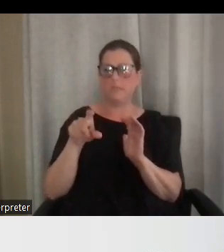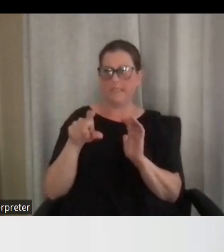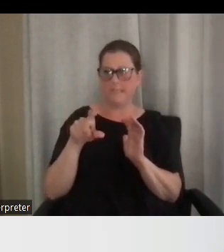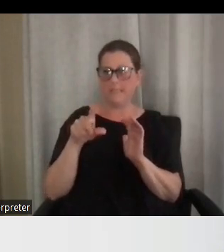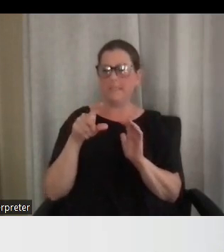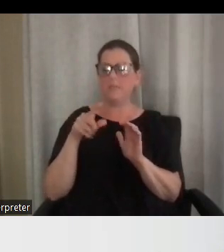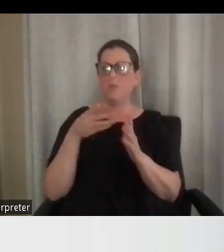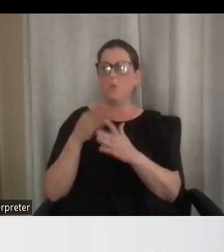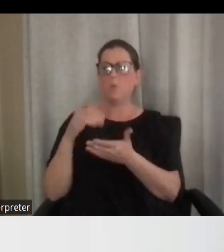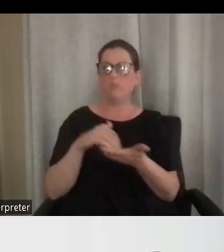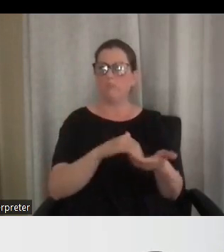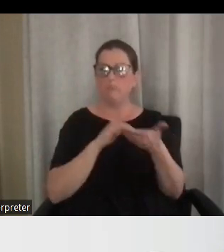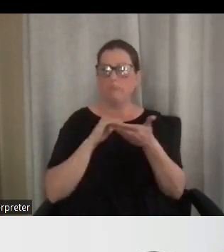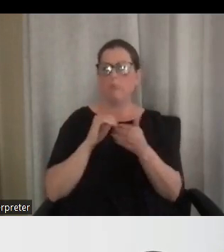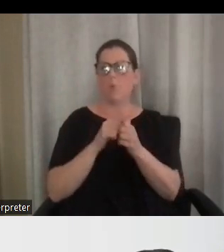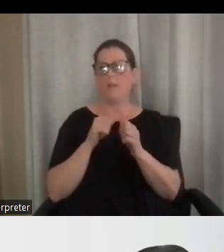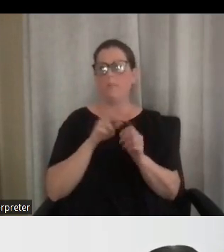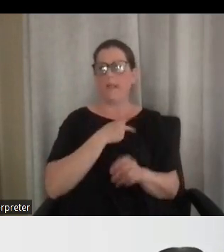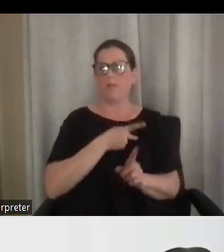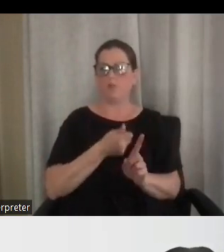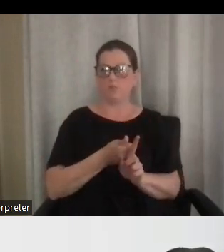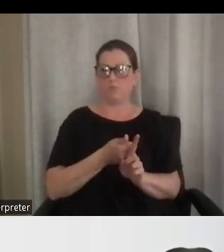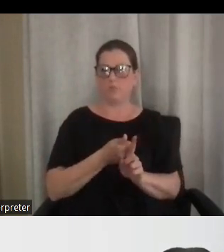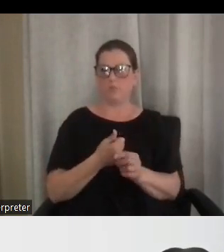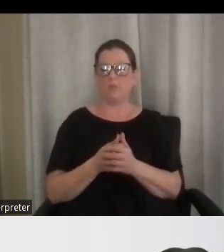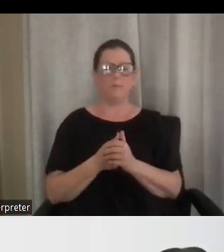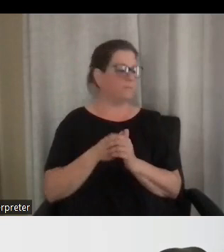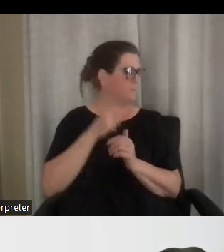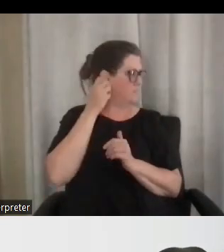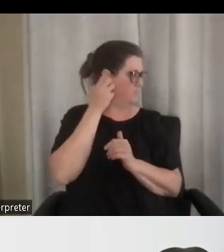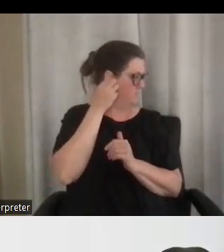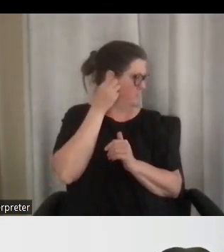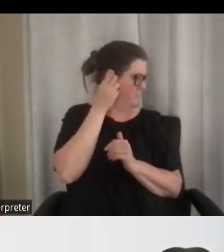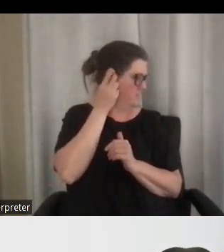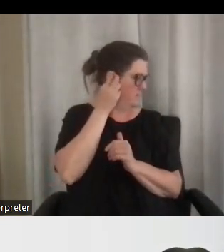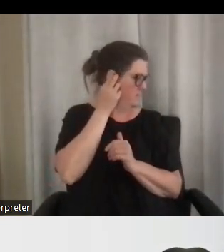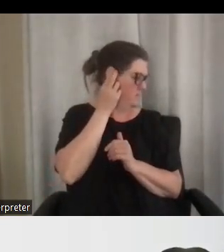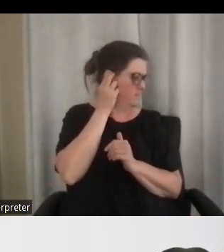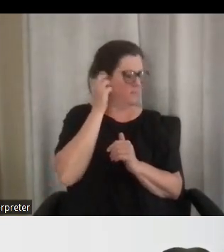collaborative way with the patients they're working with.